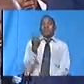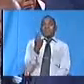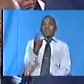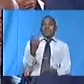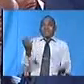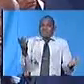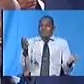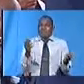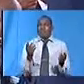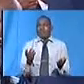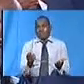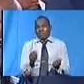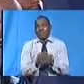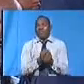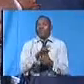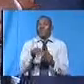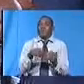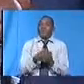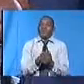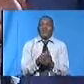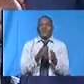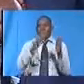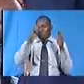Respectfully, it is not.